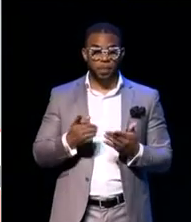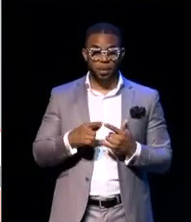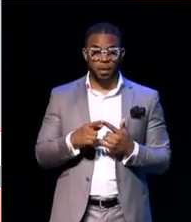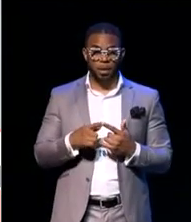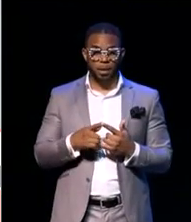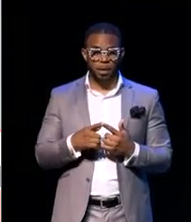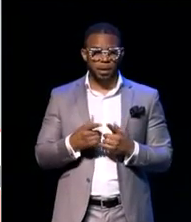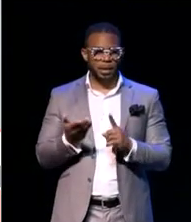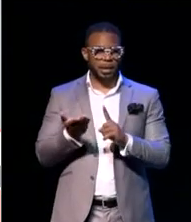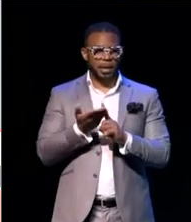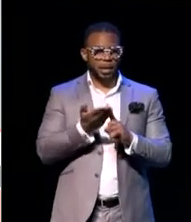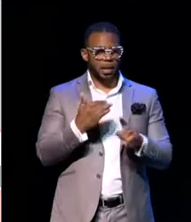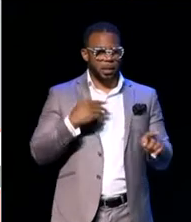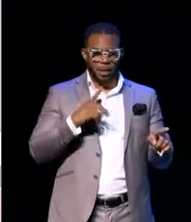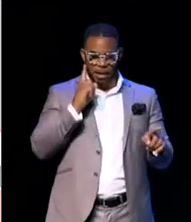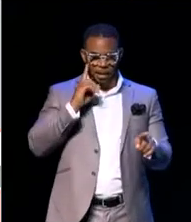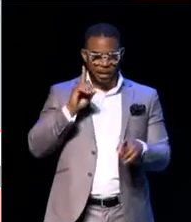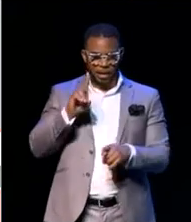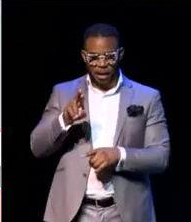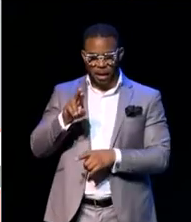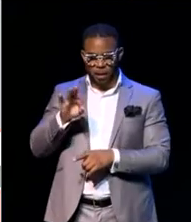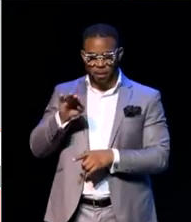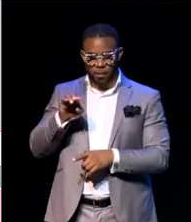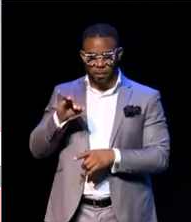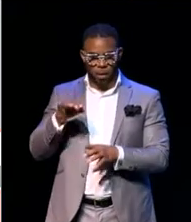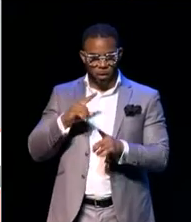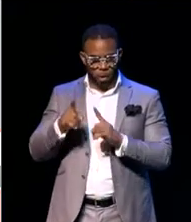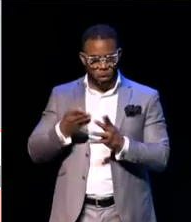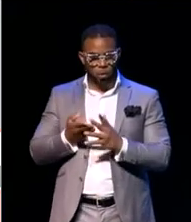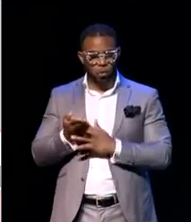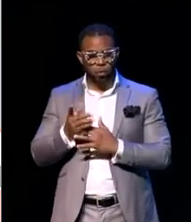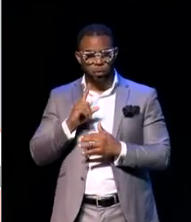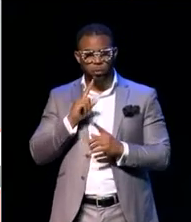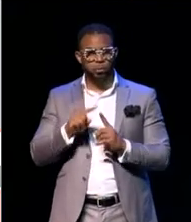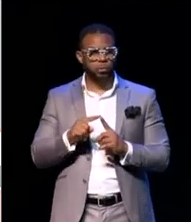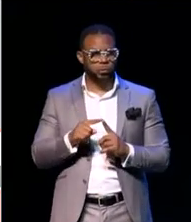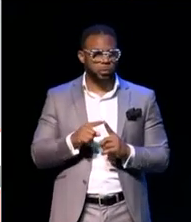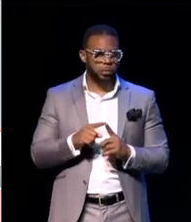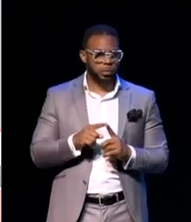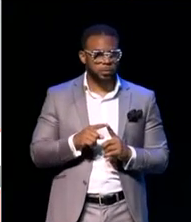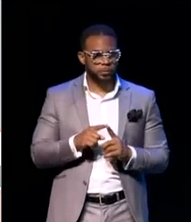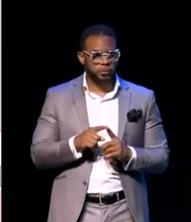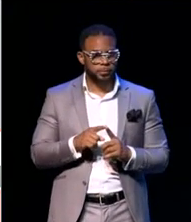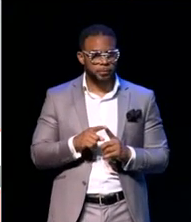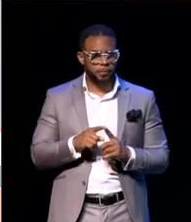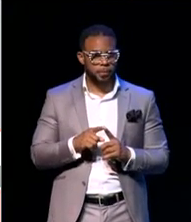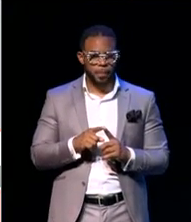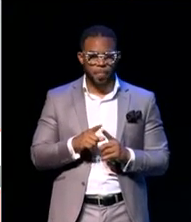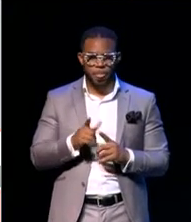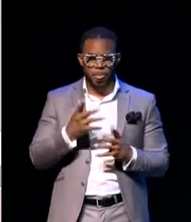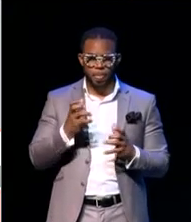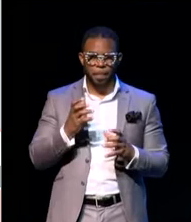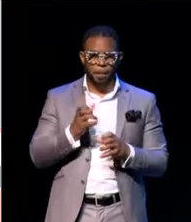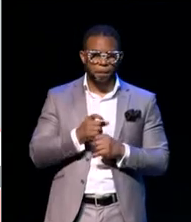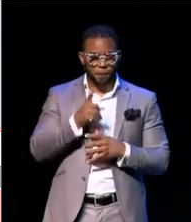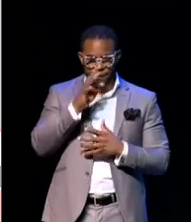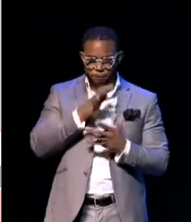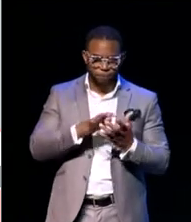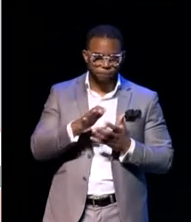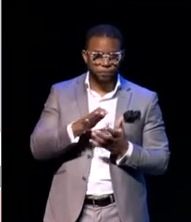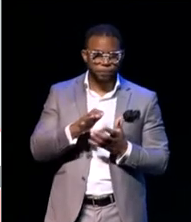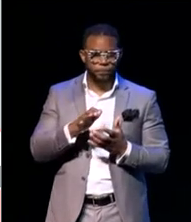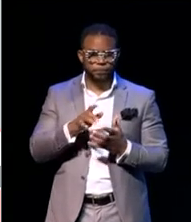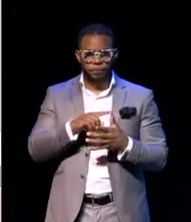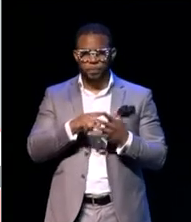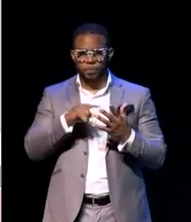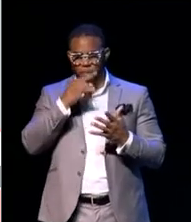get those young people, I think Dr. Fauci talked it through, was to you don't want to get confused.